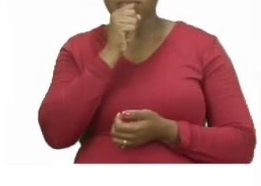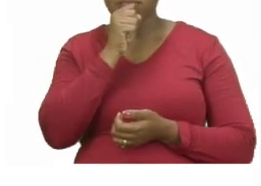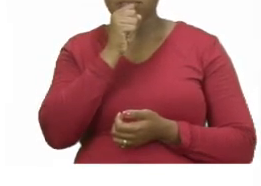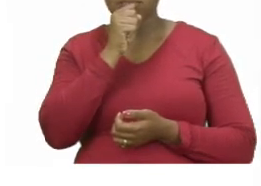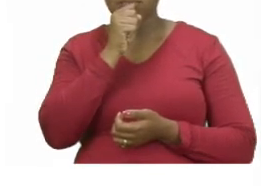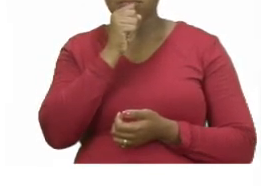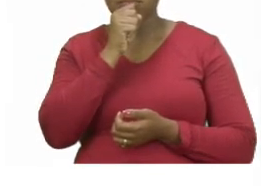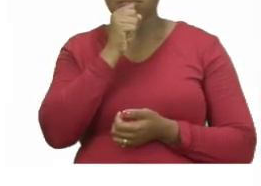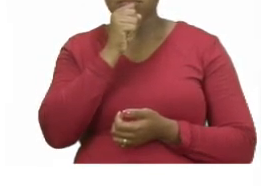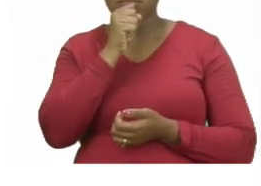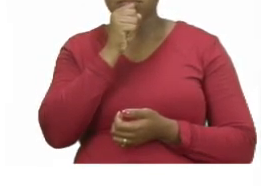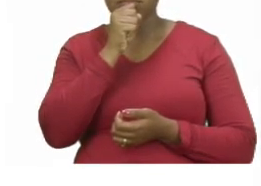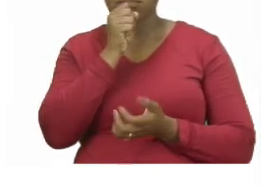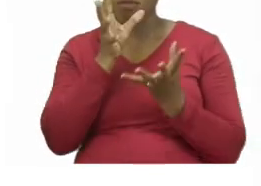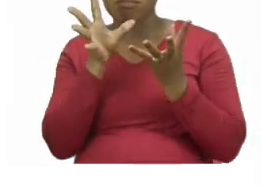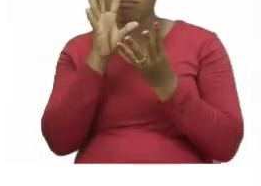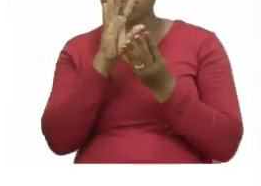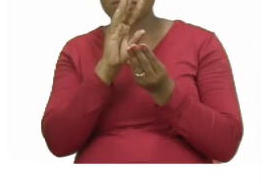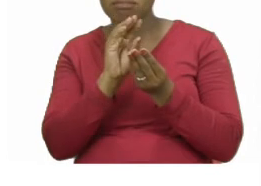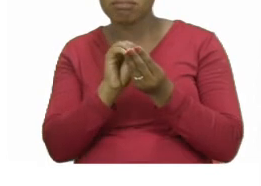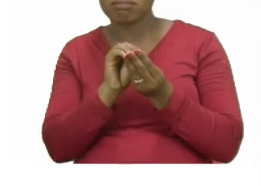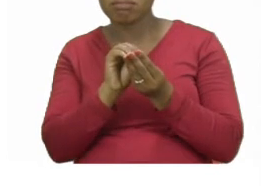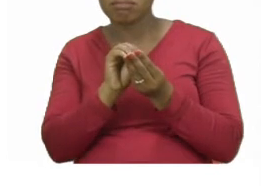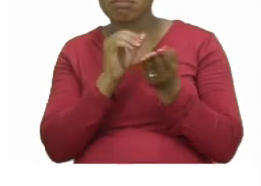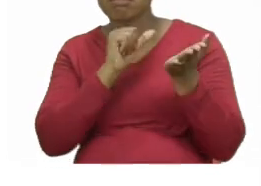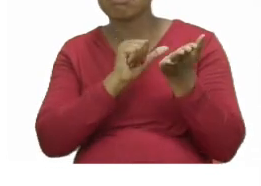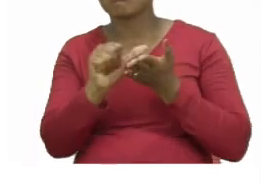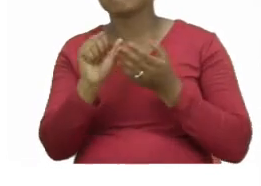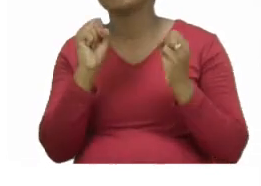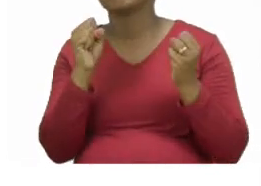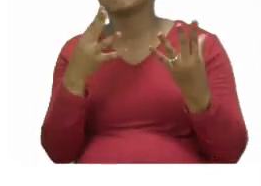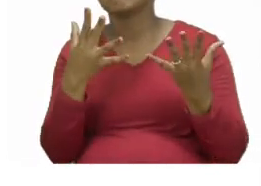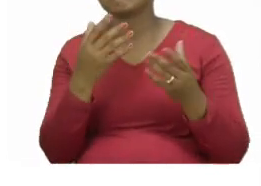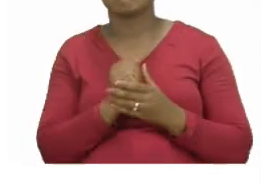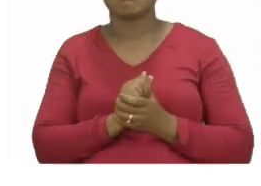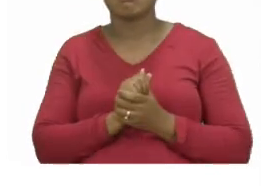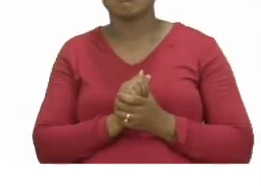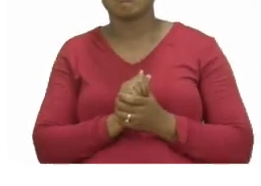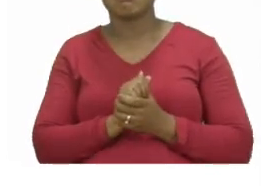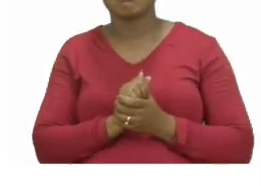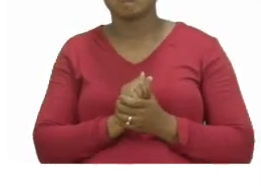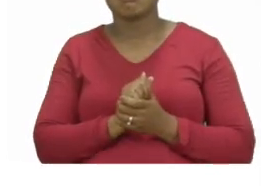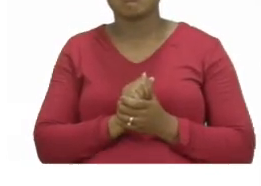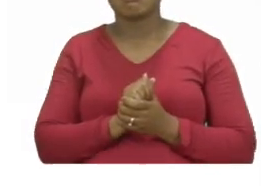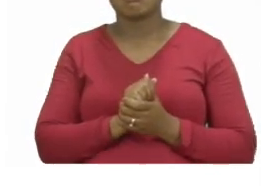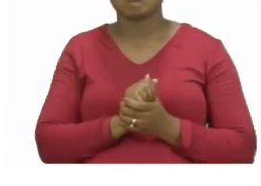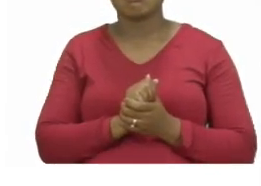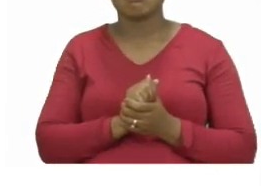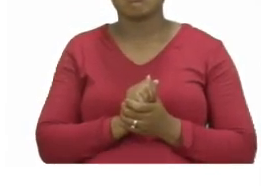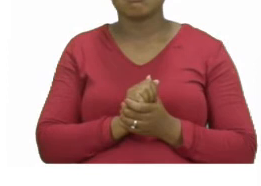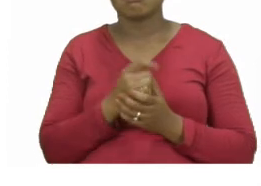So how much does he have to pay in total? Now let's quickly go back and have a look